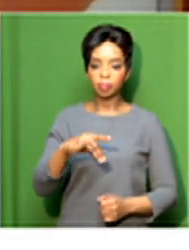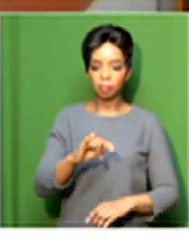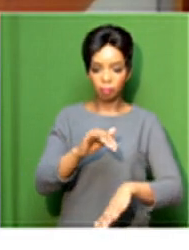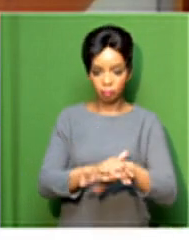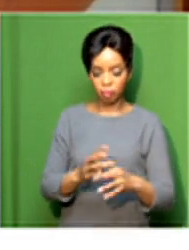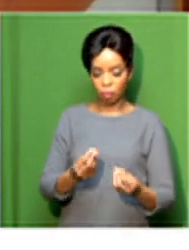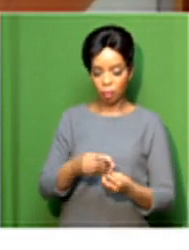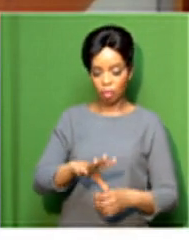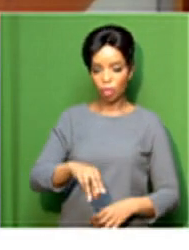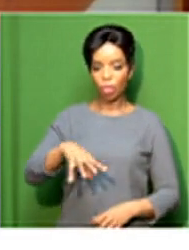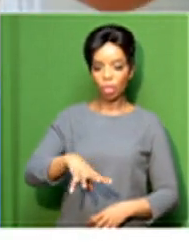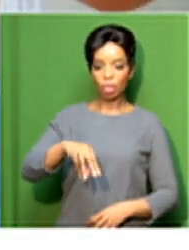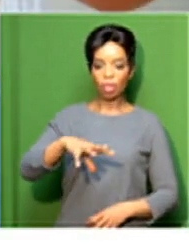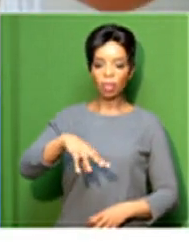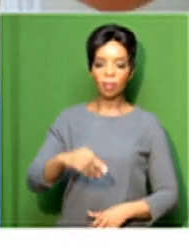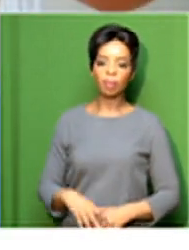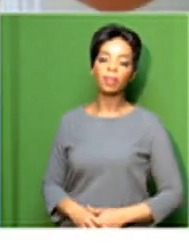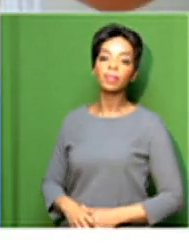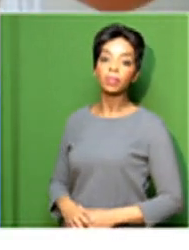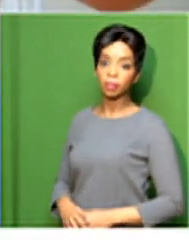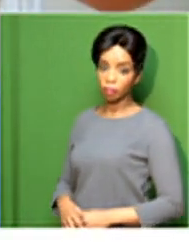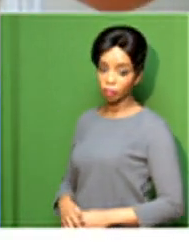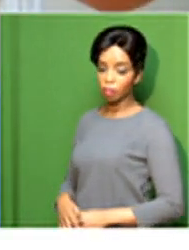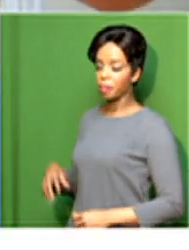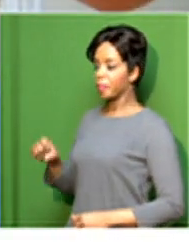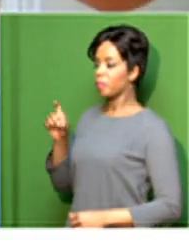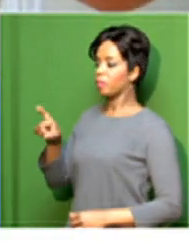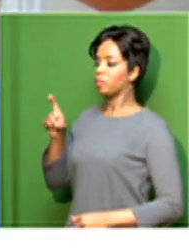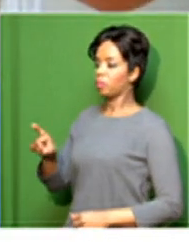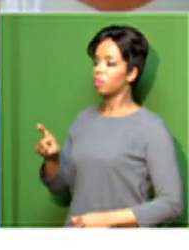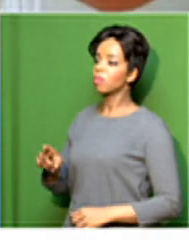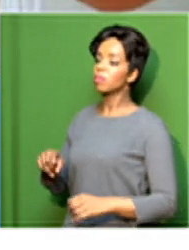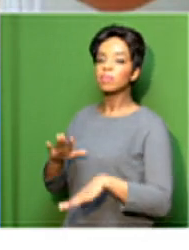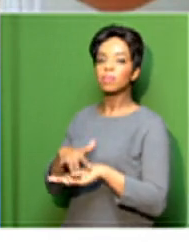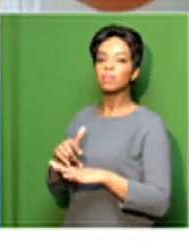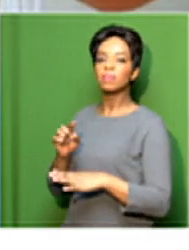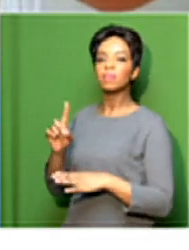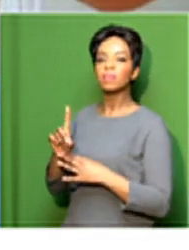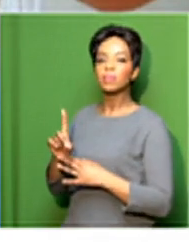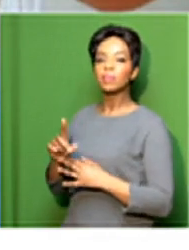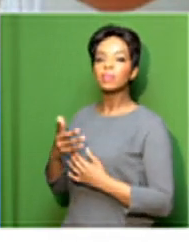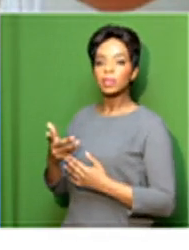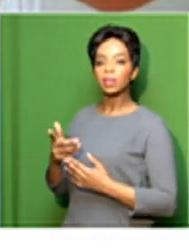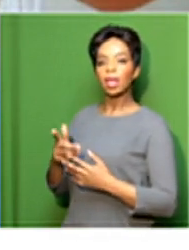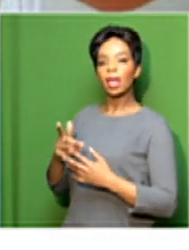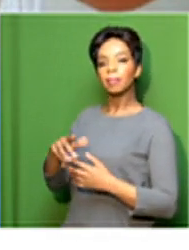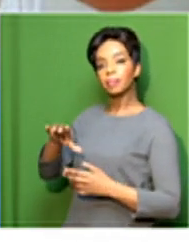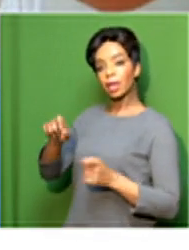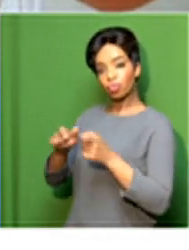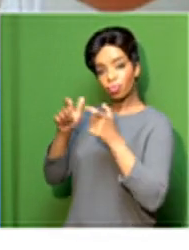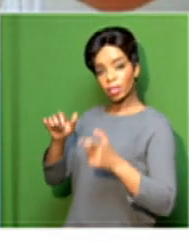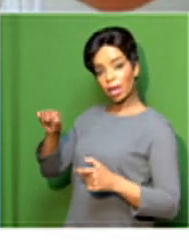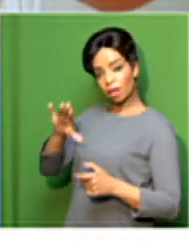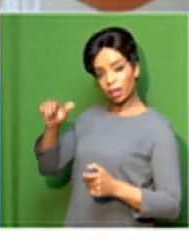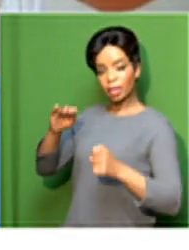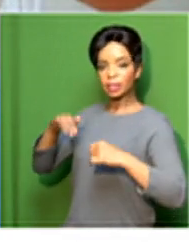octopus. Mm. And it's based beneath the waves of the Great African Sea Forest. Do take us through